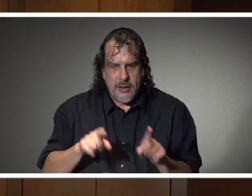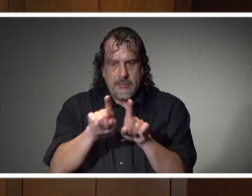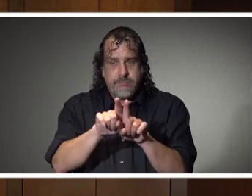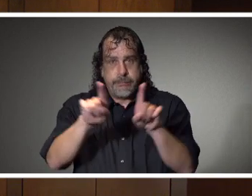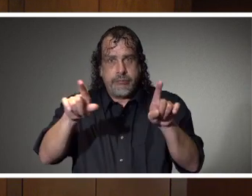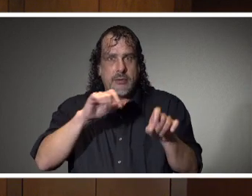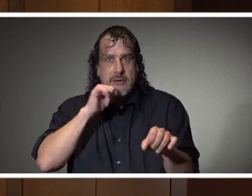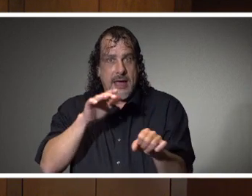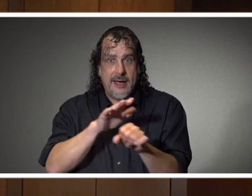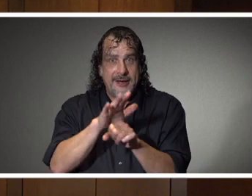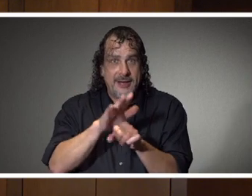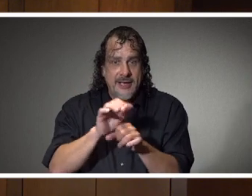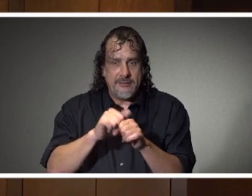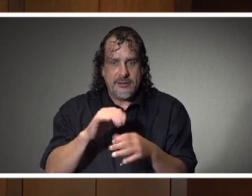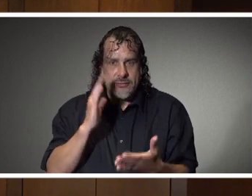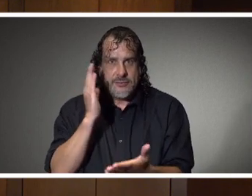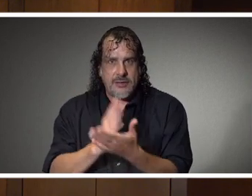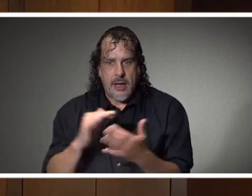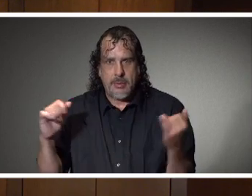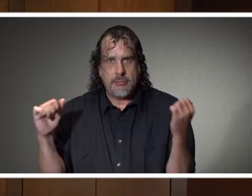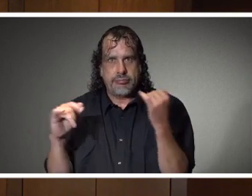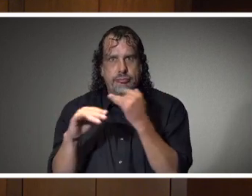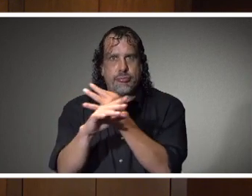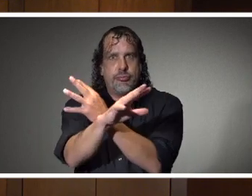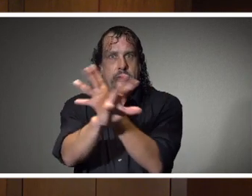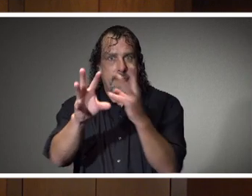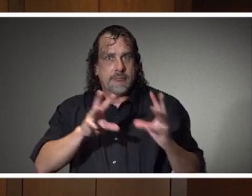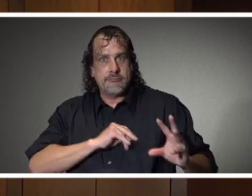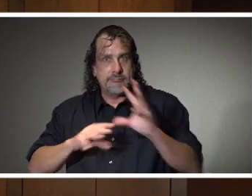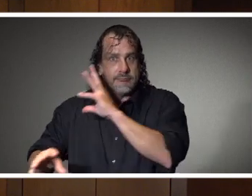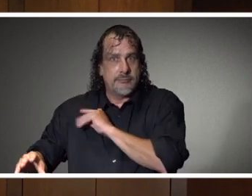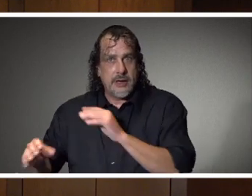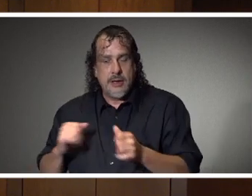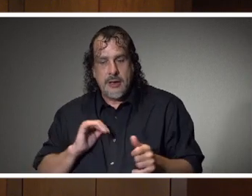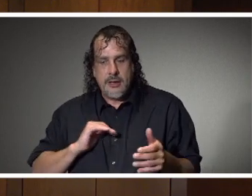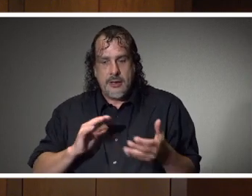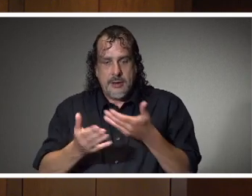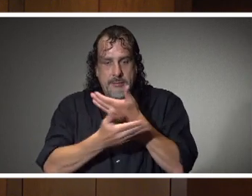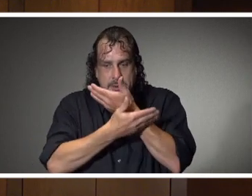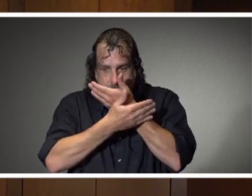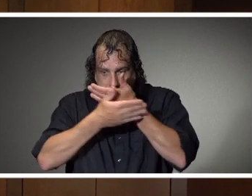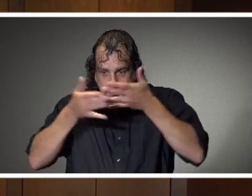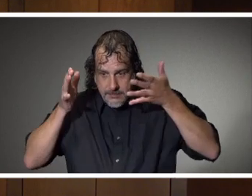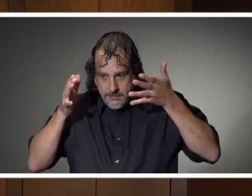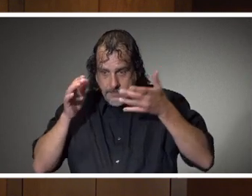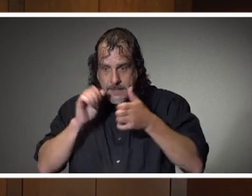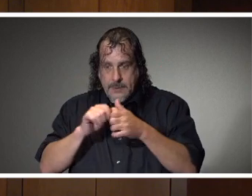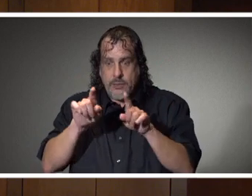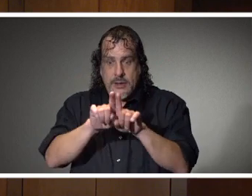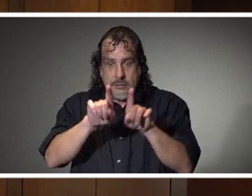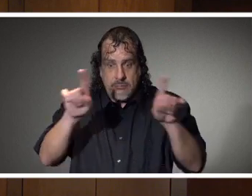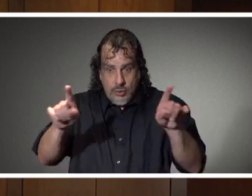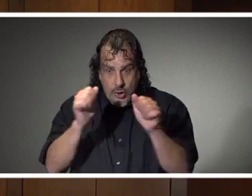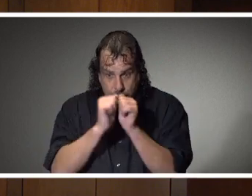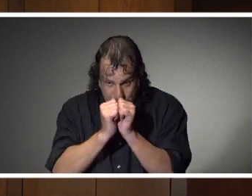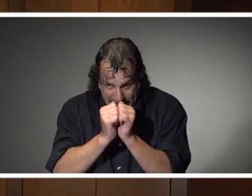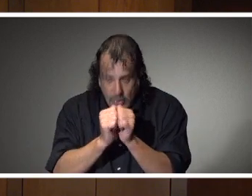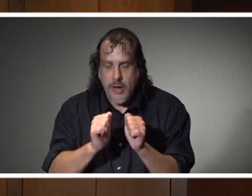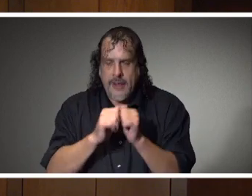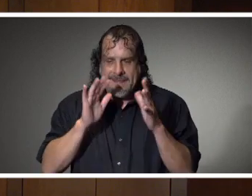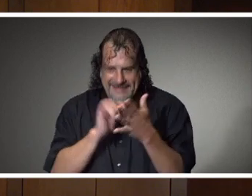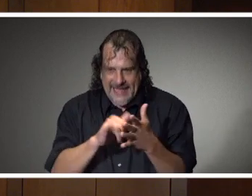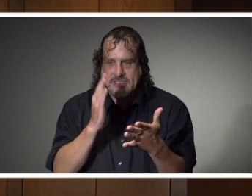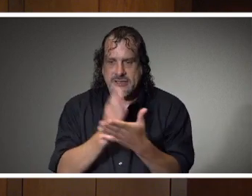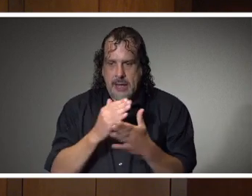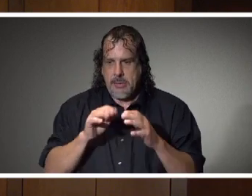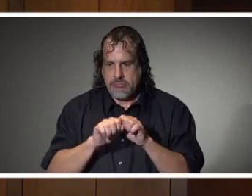not enough to prevent community transmission, but mandated masks in addition to social distancing together were shown to effectively curb the